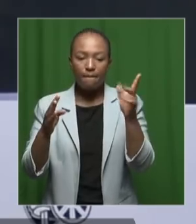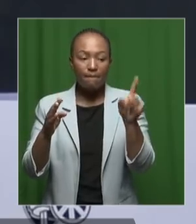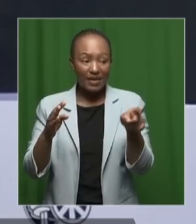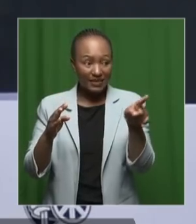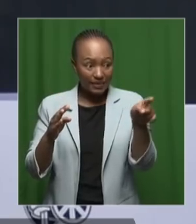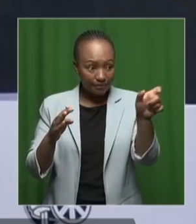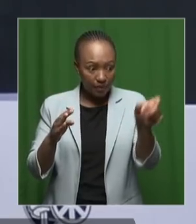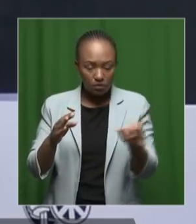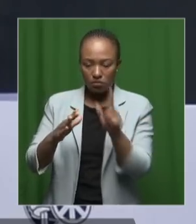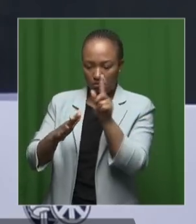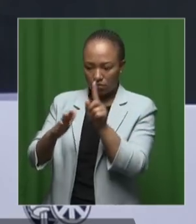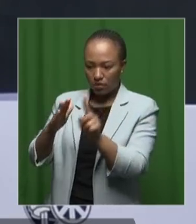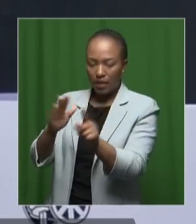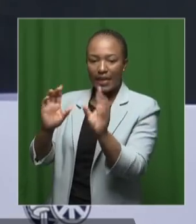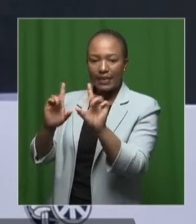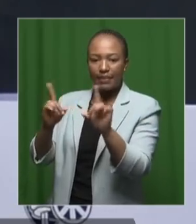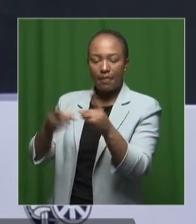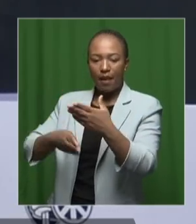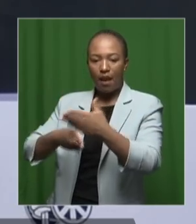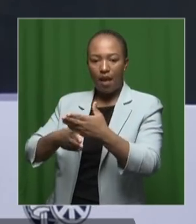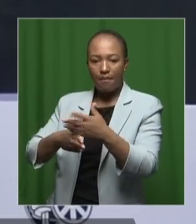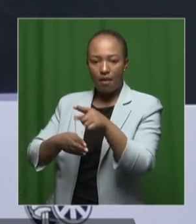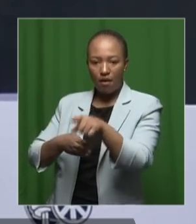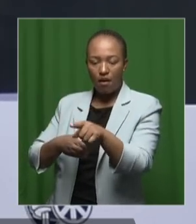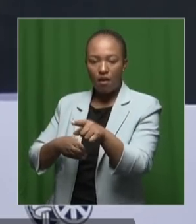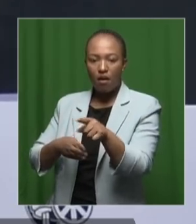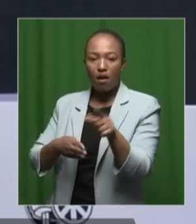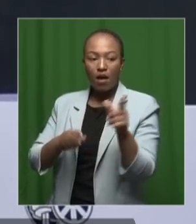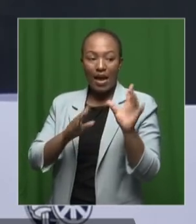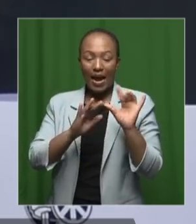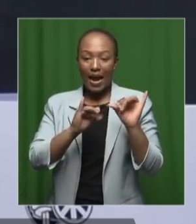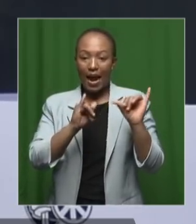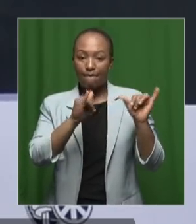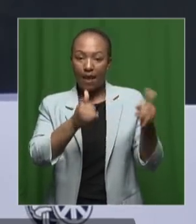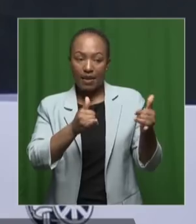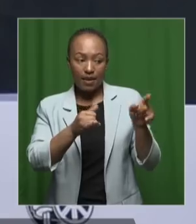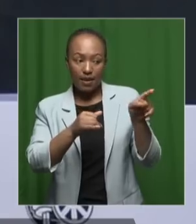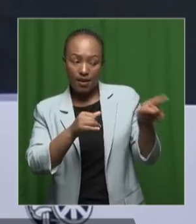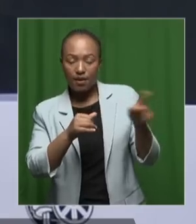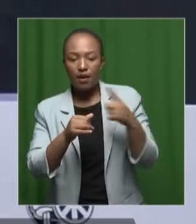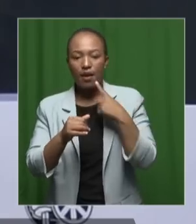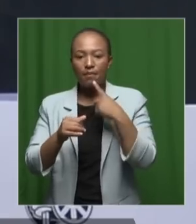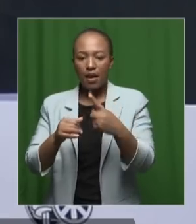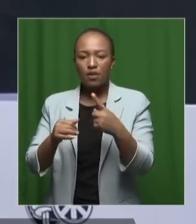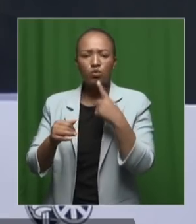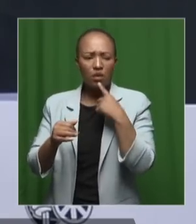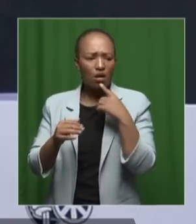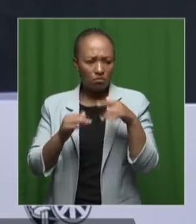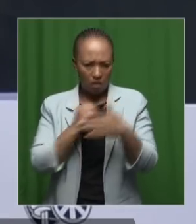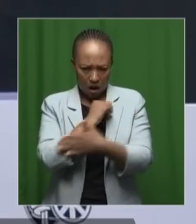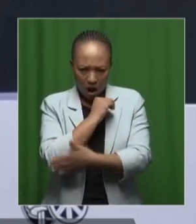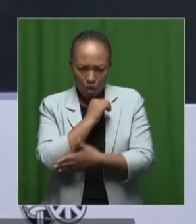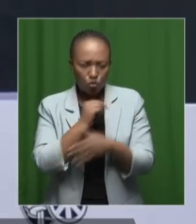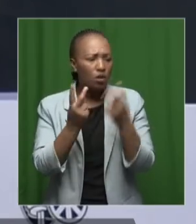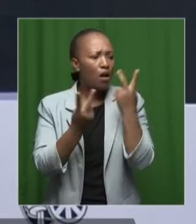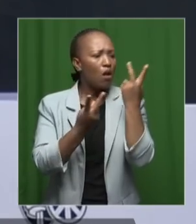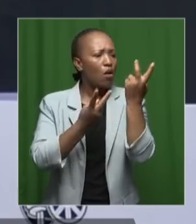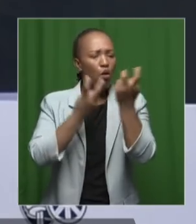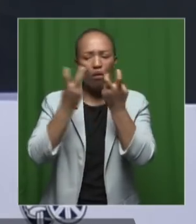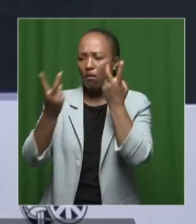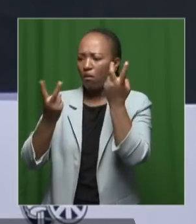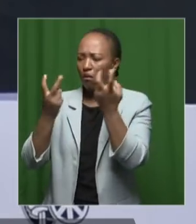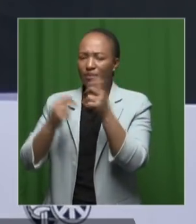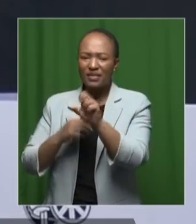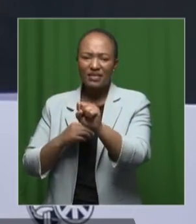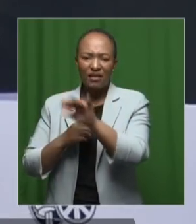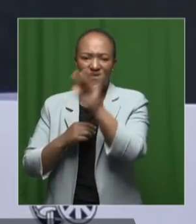Labor, and the prospective employer must prove that a search was made in the country and no South African has